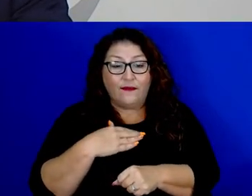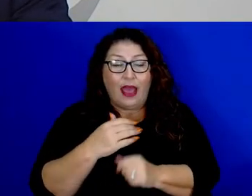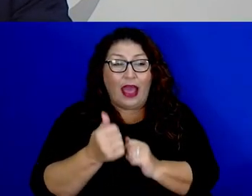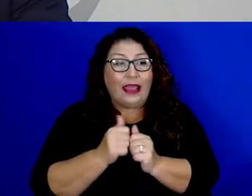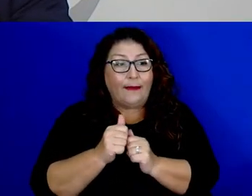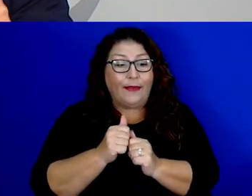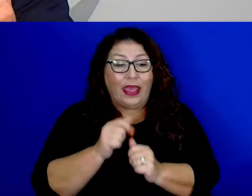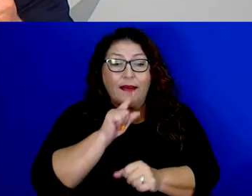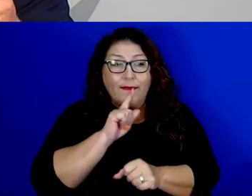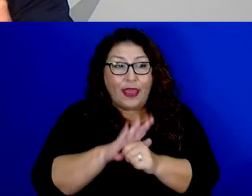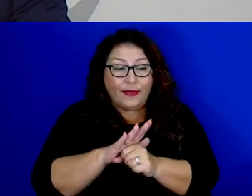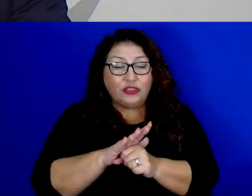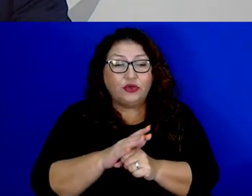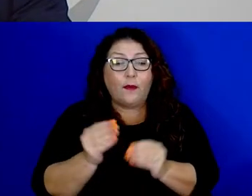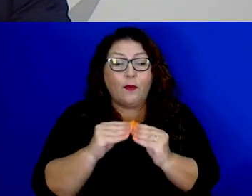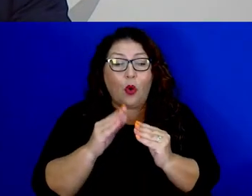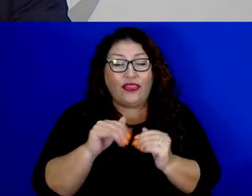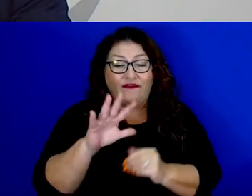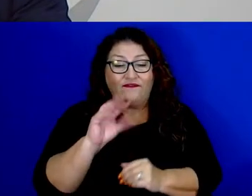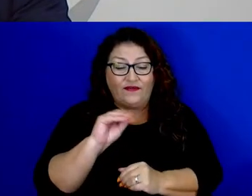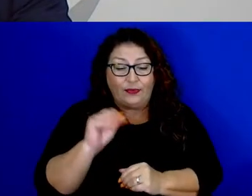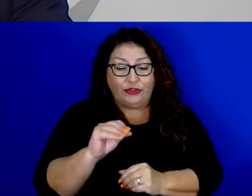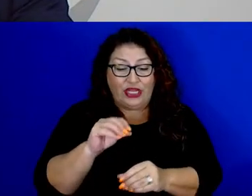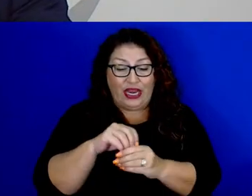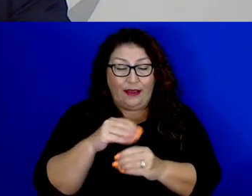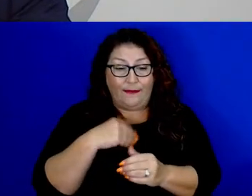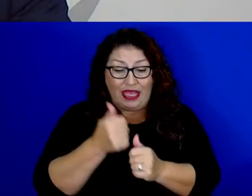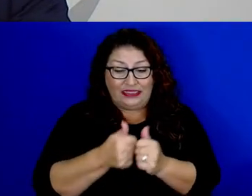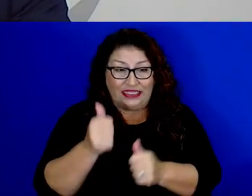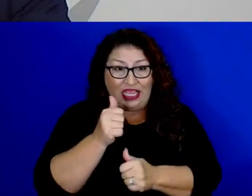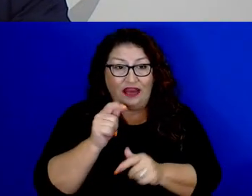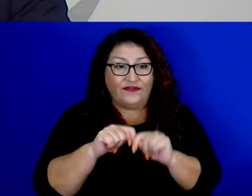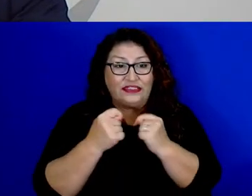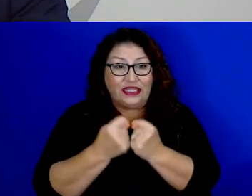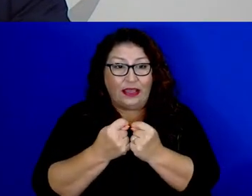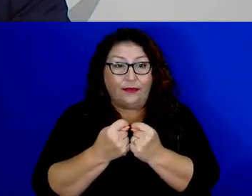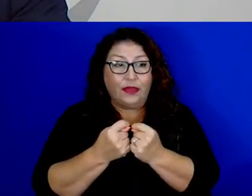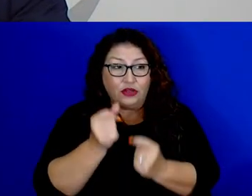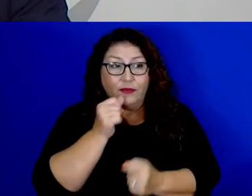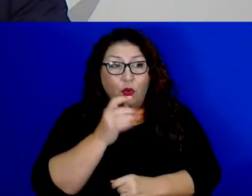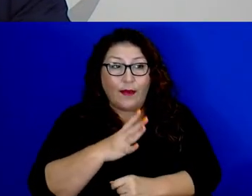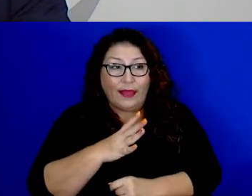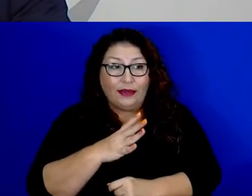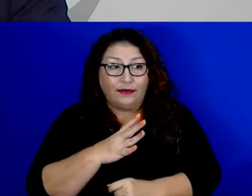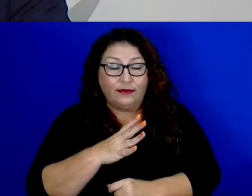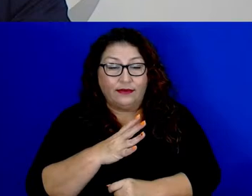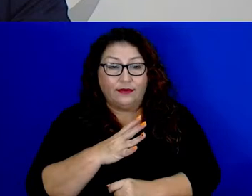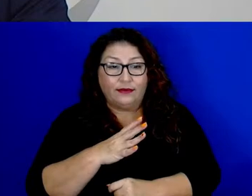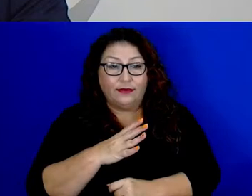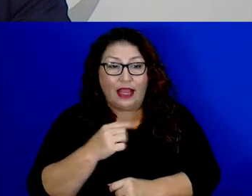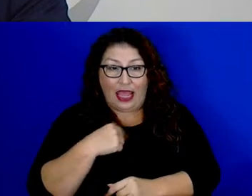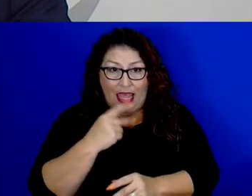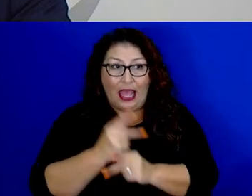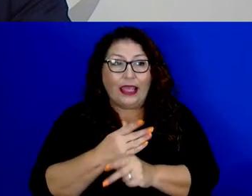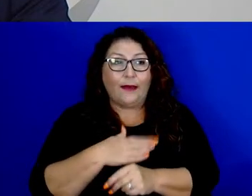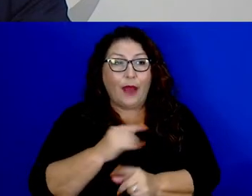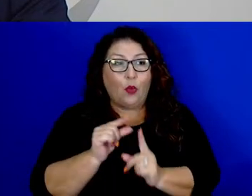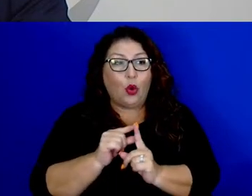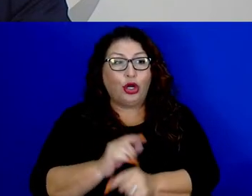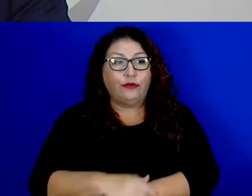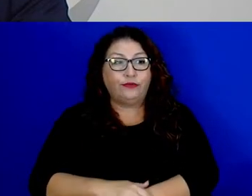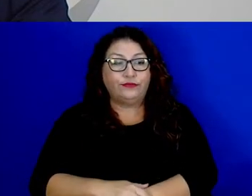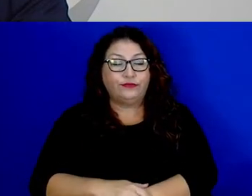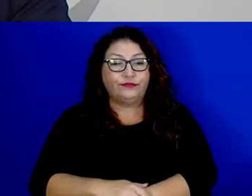than 50% in my executive team to be women. I kept my word. To